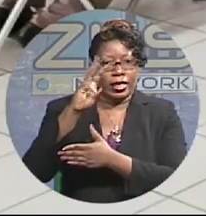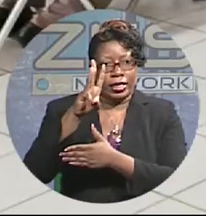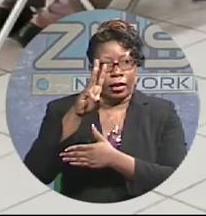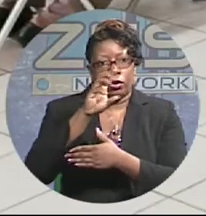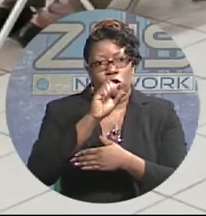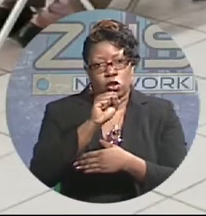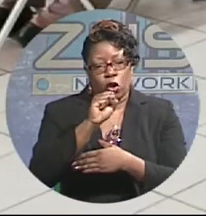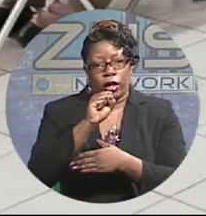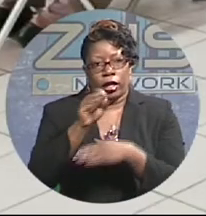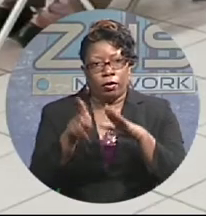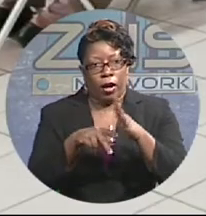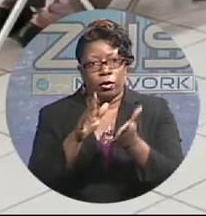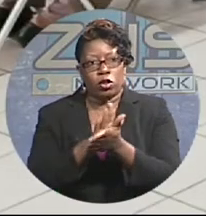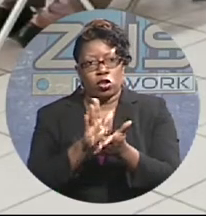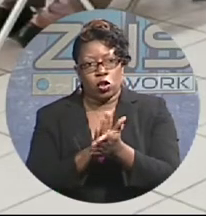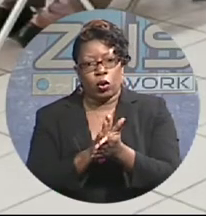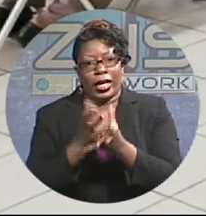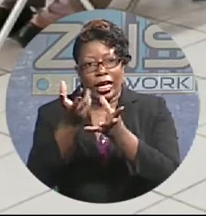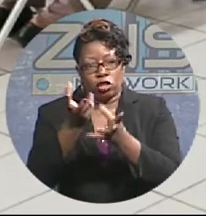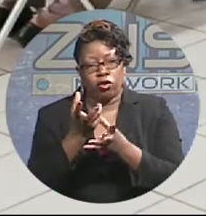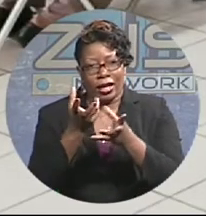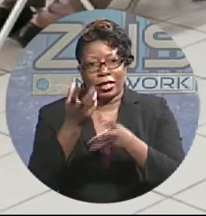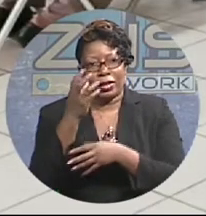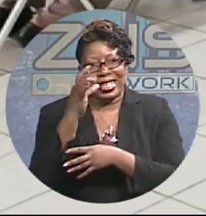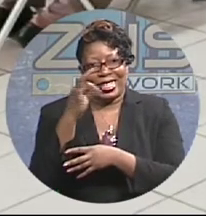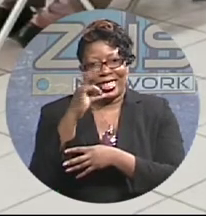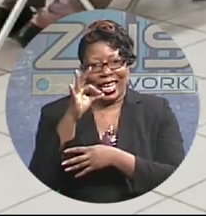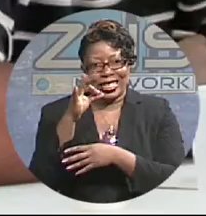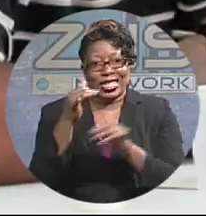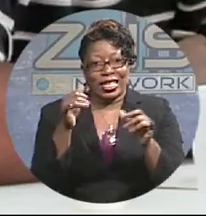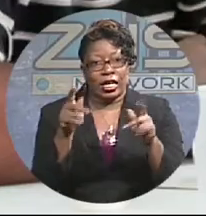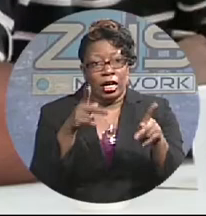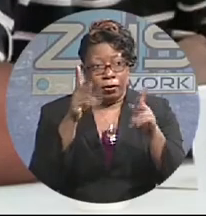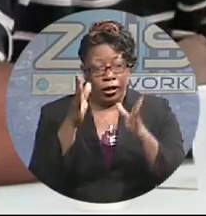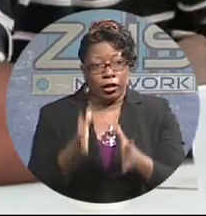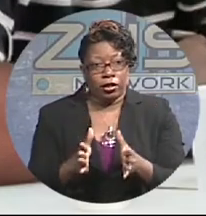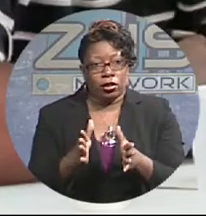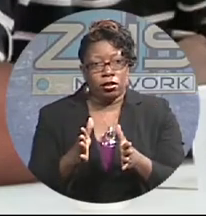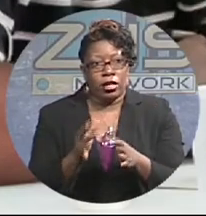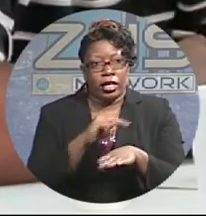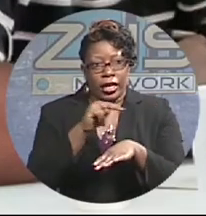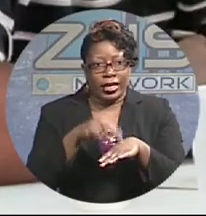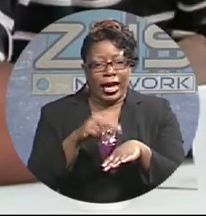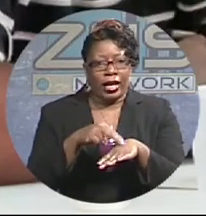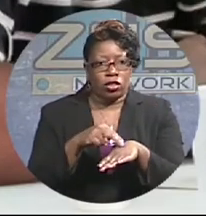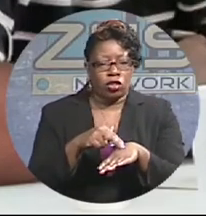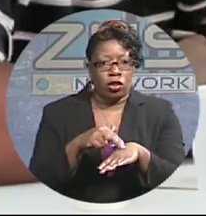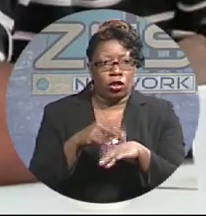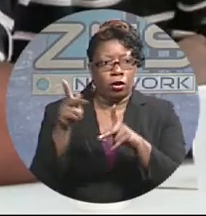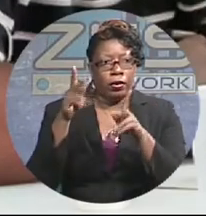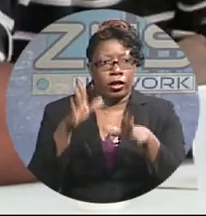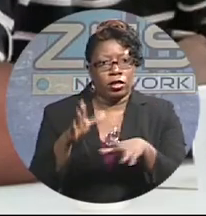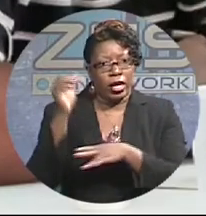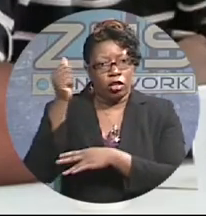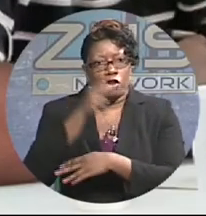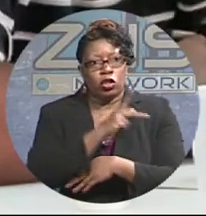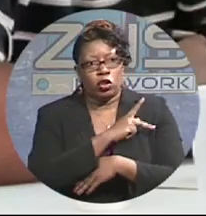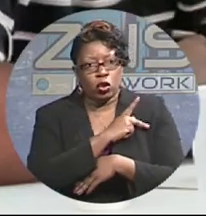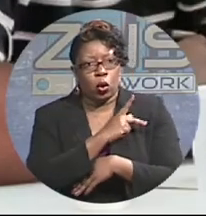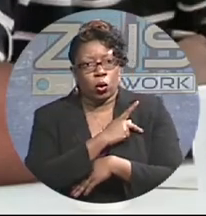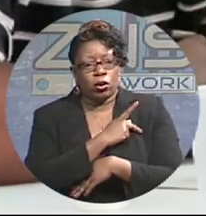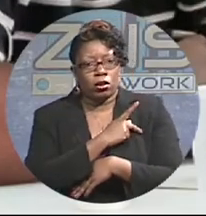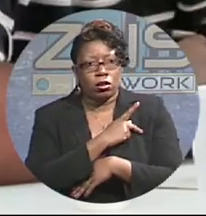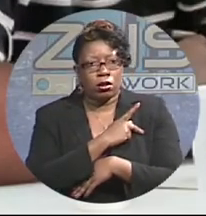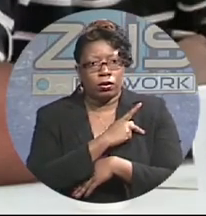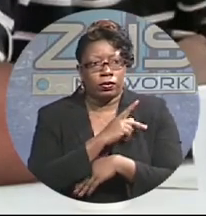The tournament attracted some 19 players of all ages and skill level. Current national champ Kendrick Knowles led the field most of the